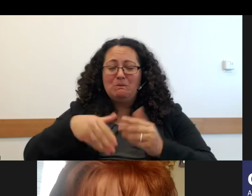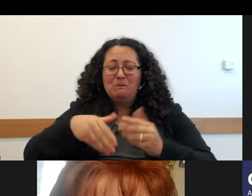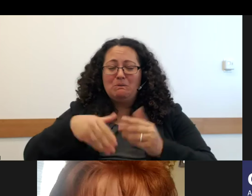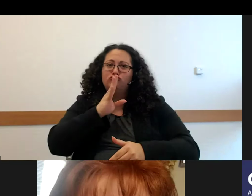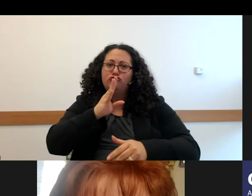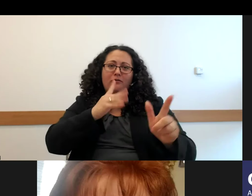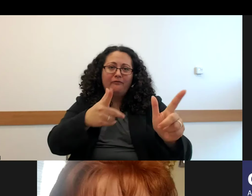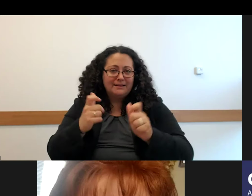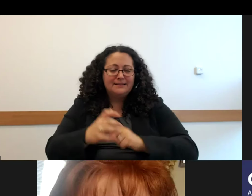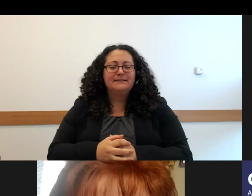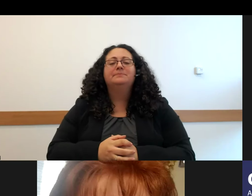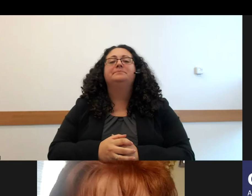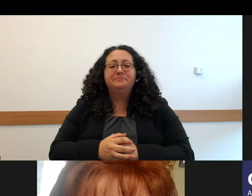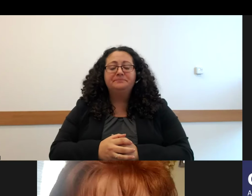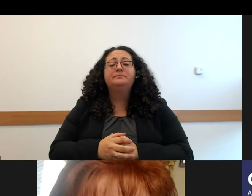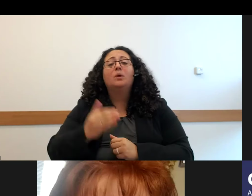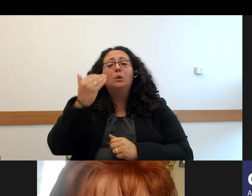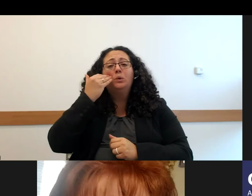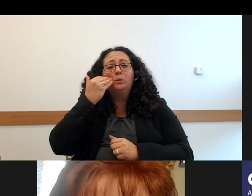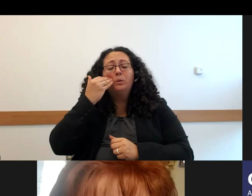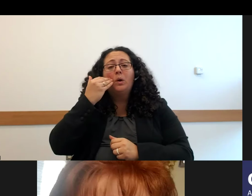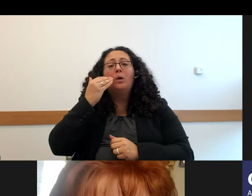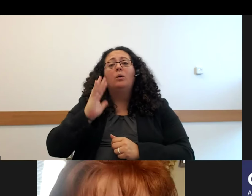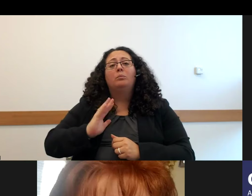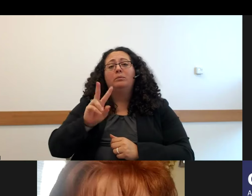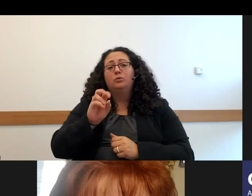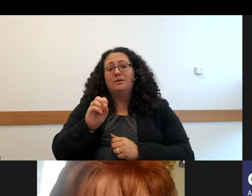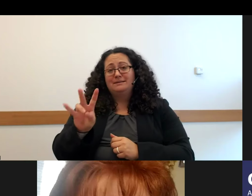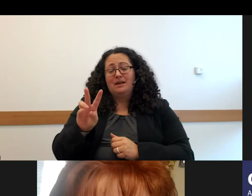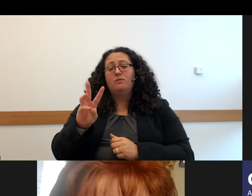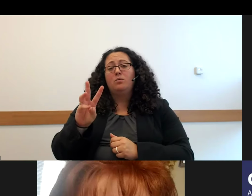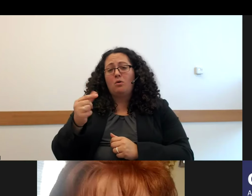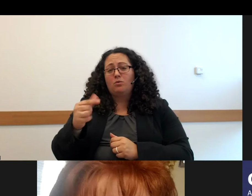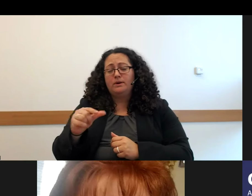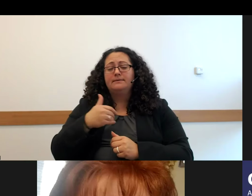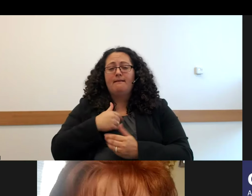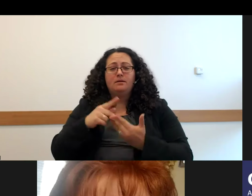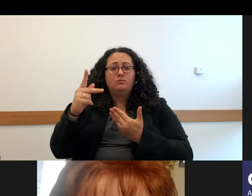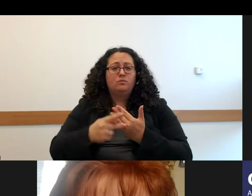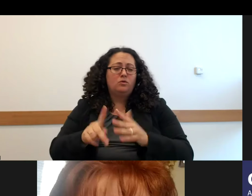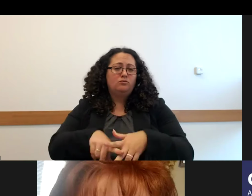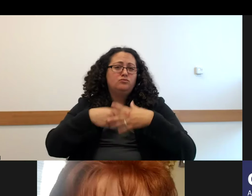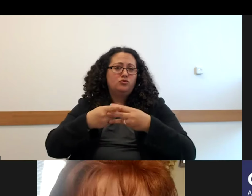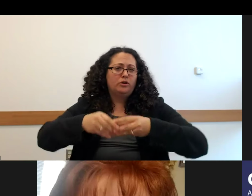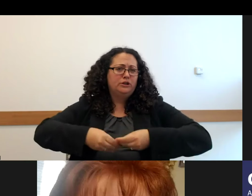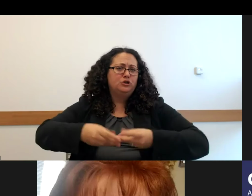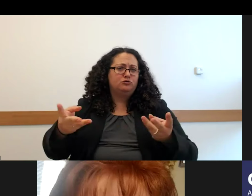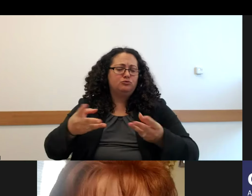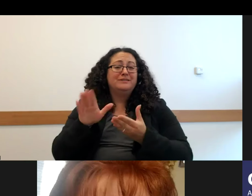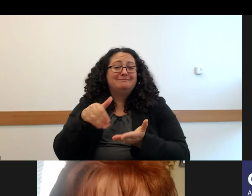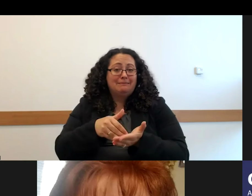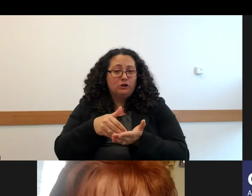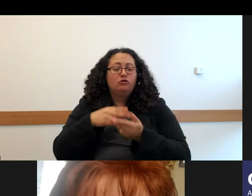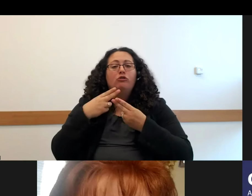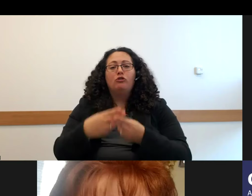doing now. As you know, back in 2007, Walgreens had a program that started in our distribution centers that was